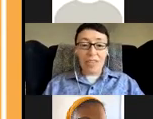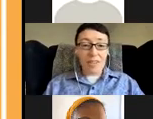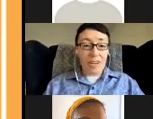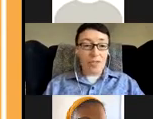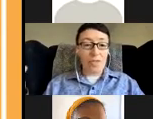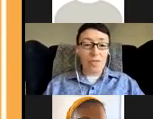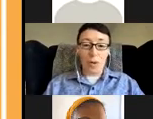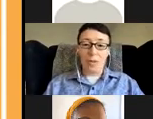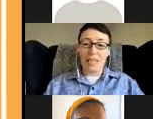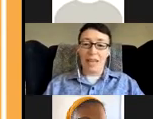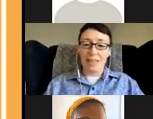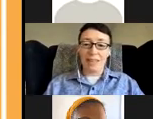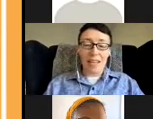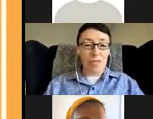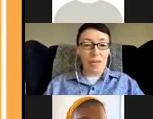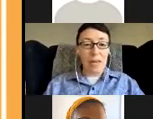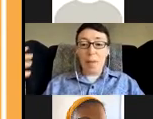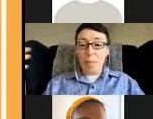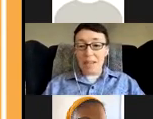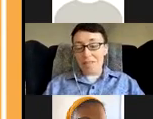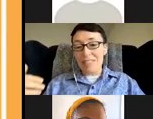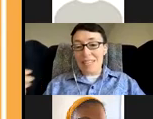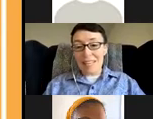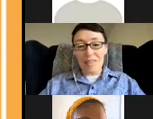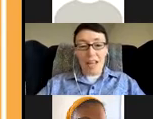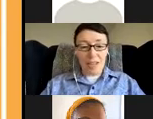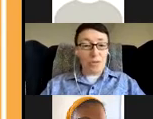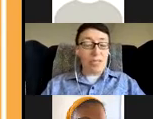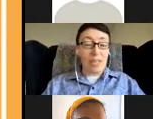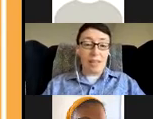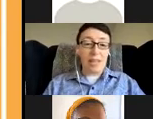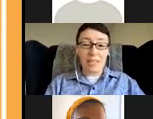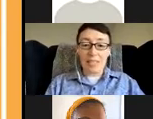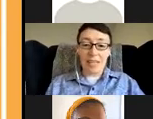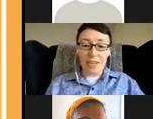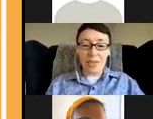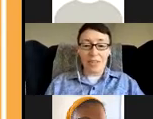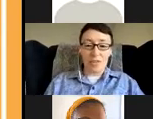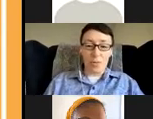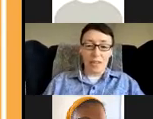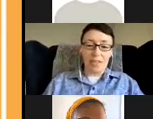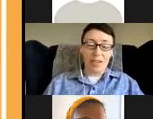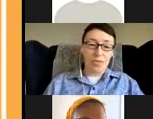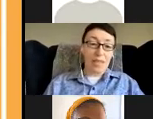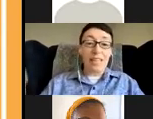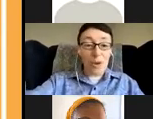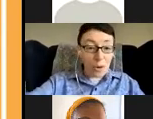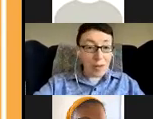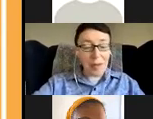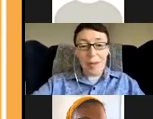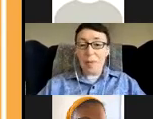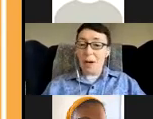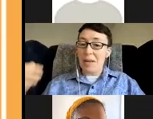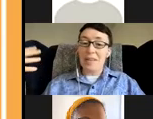After this country formally ended slavery, many of its key values nonetheless continued into the 20th century,